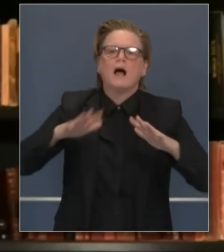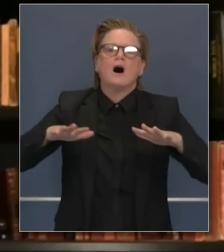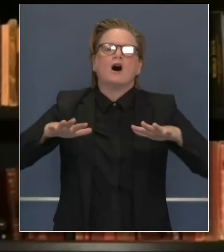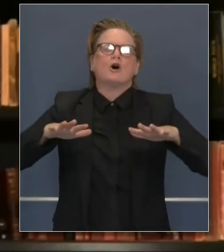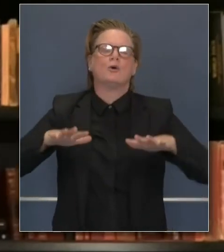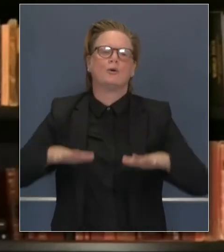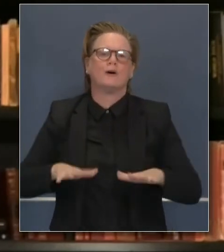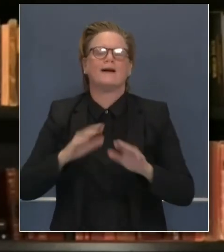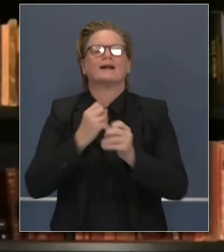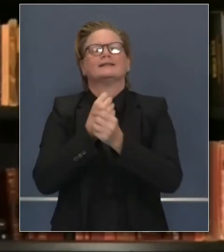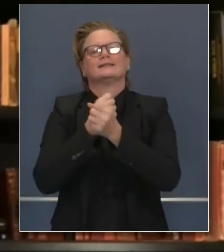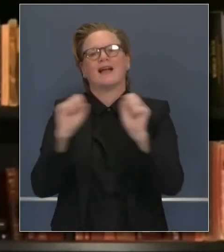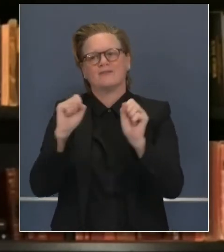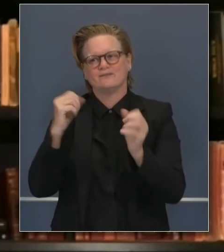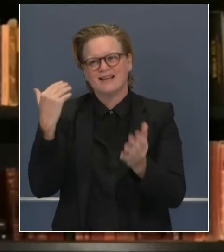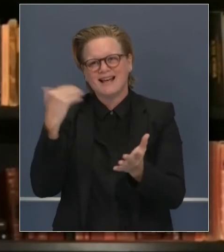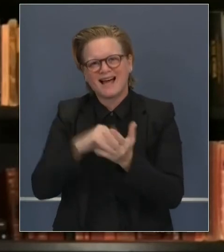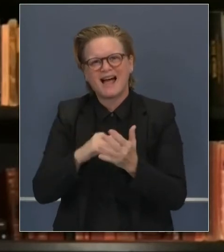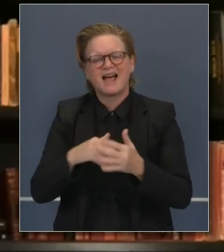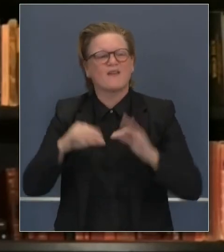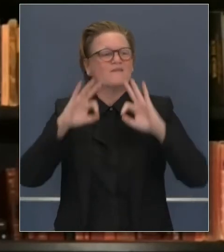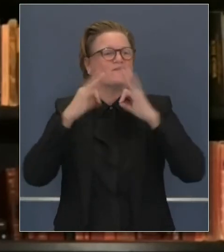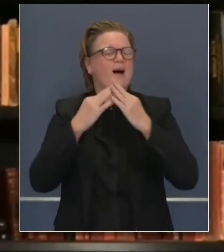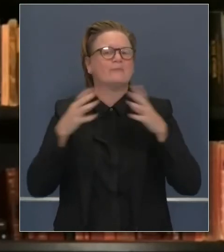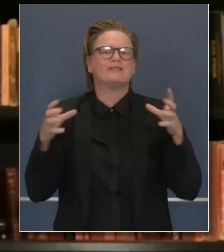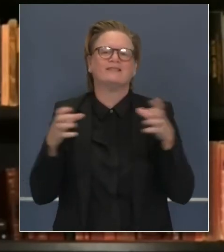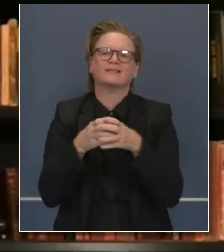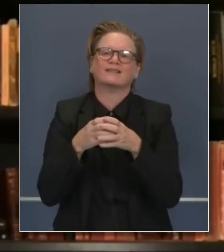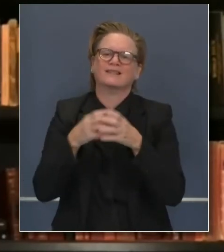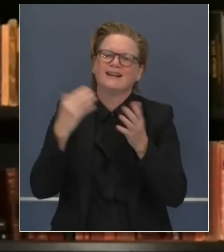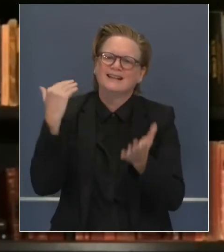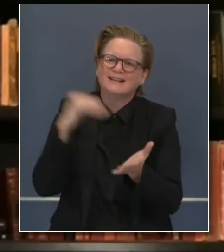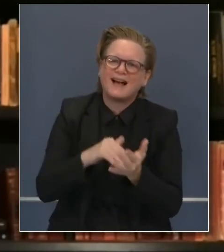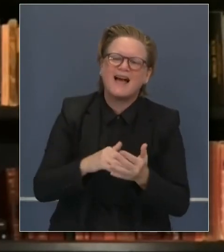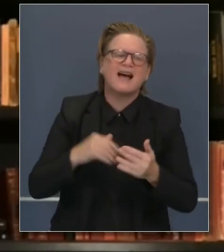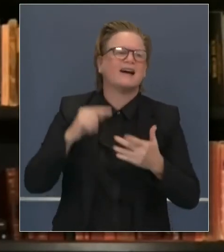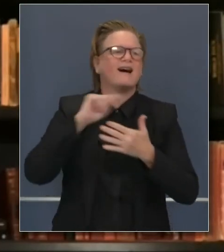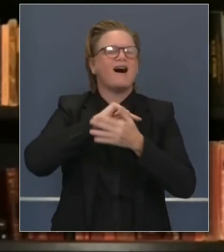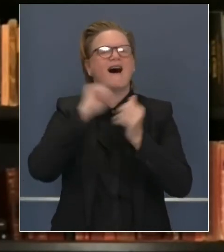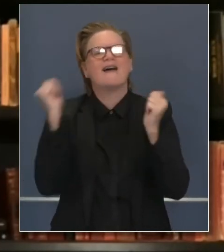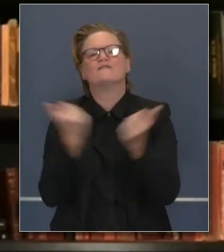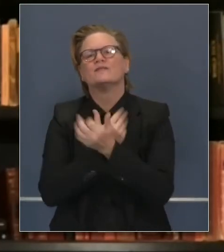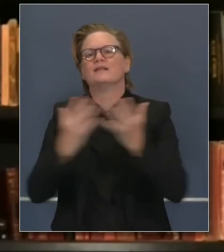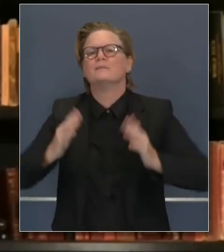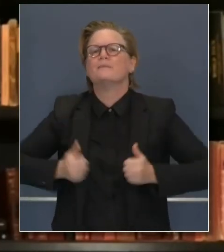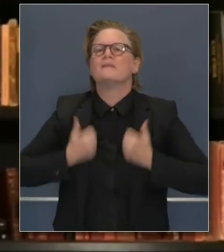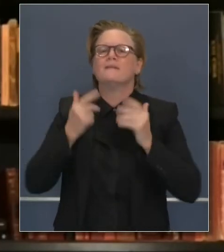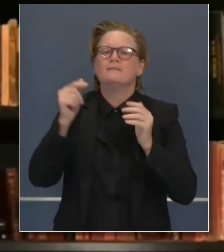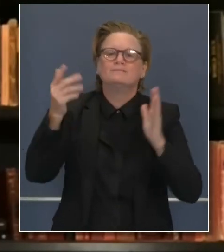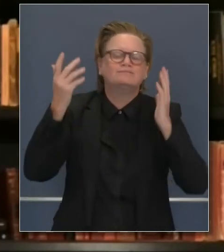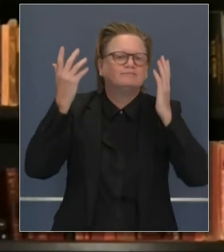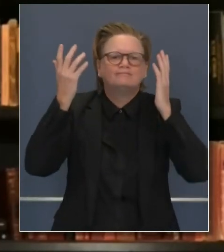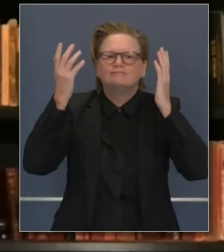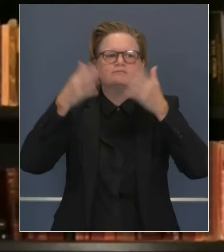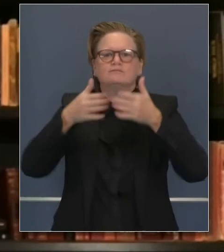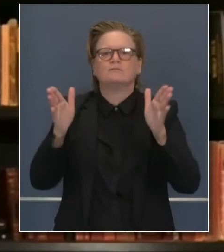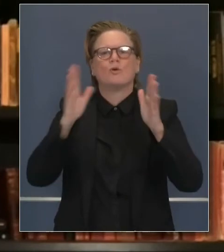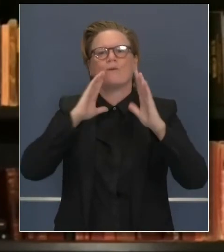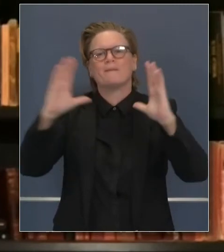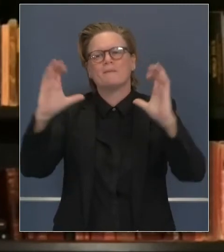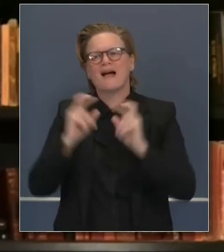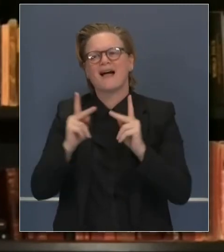strangers, and we did our best to mitigate the spread of this virus, to diminish the